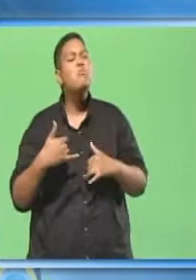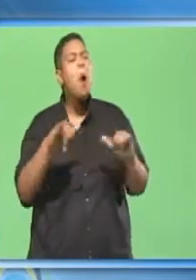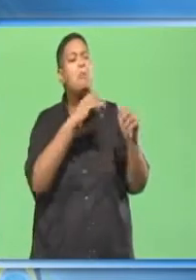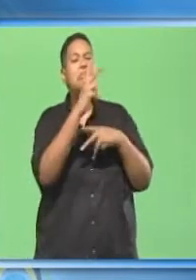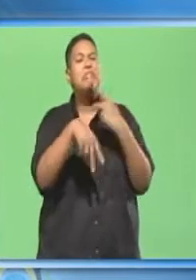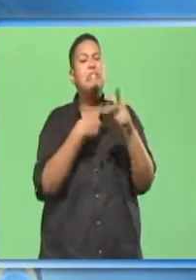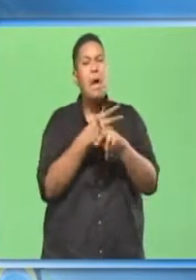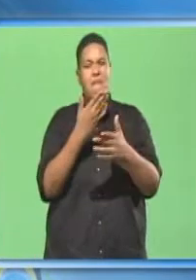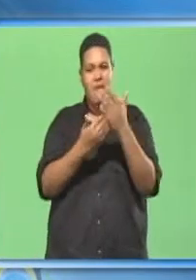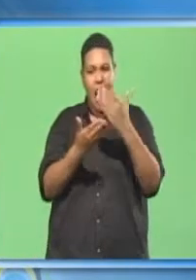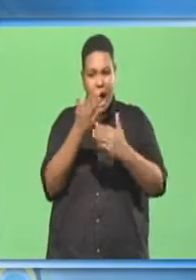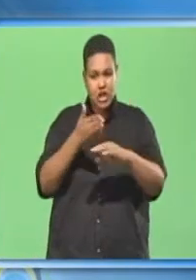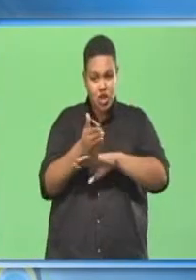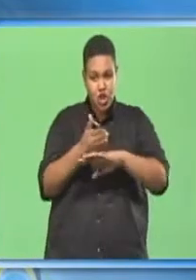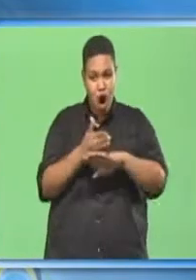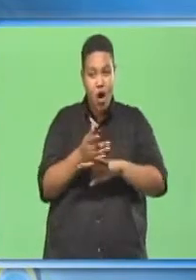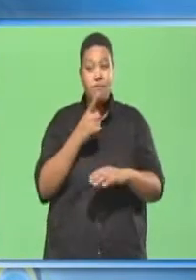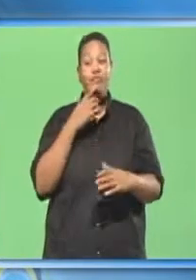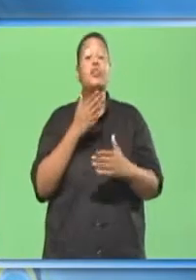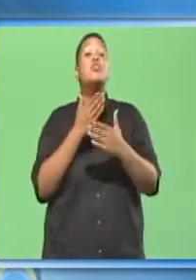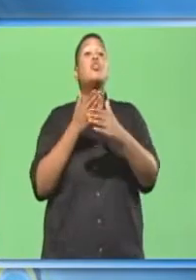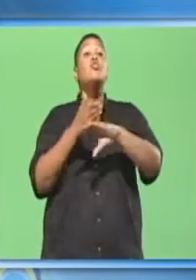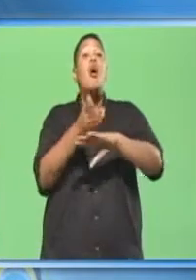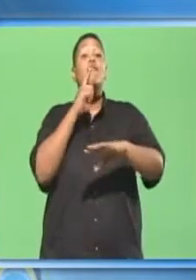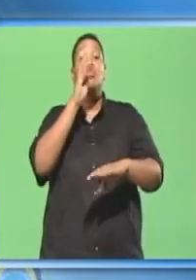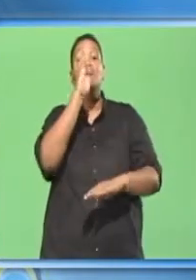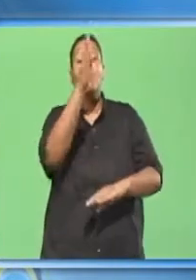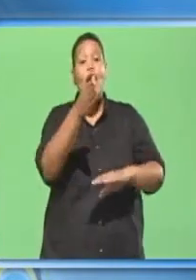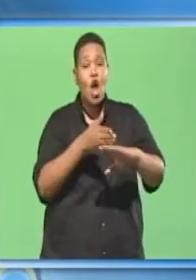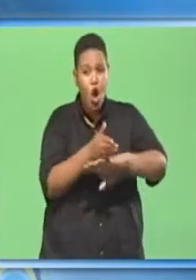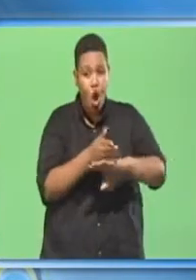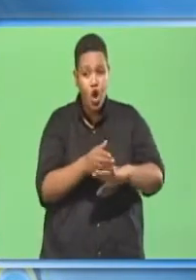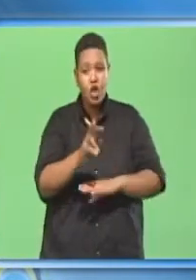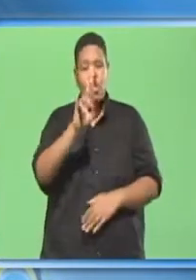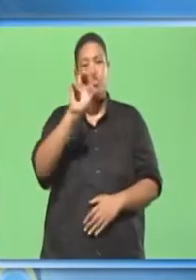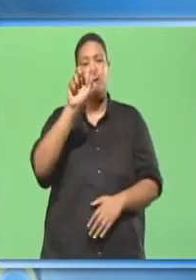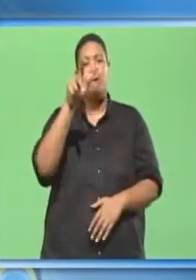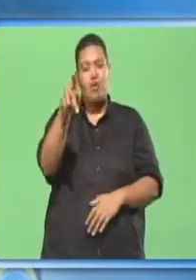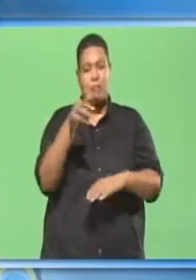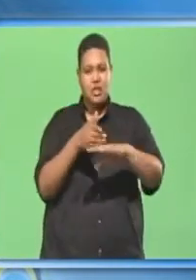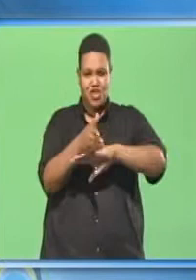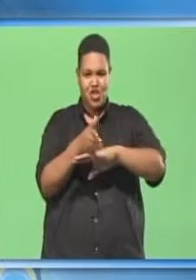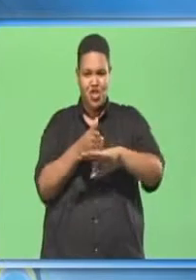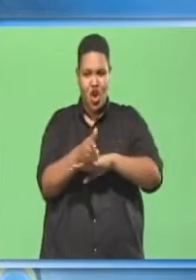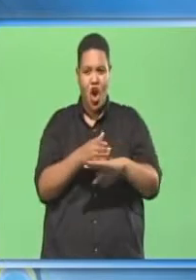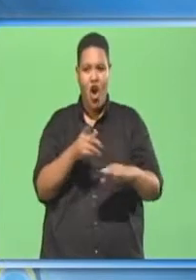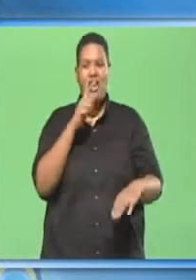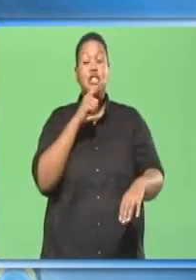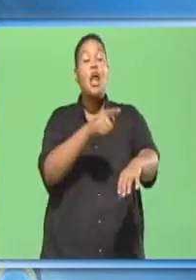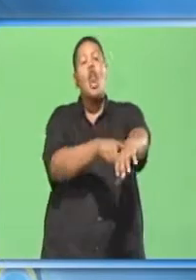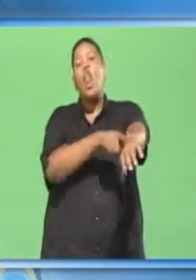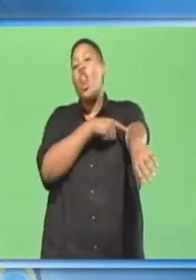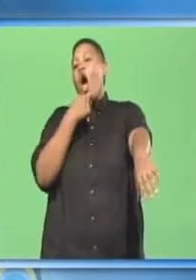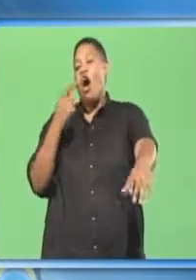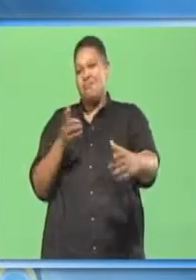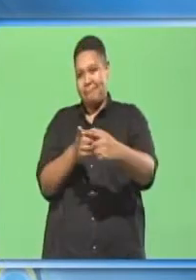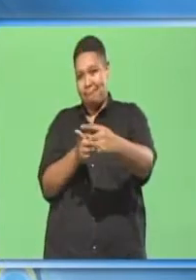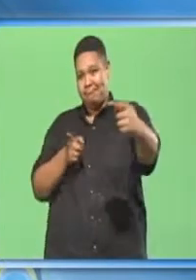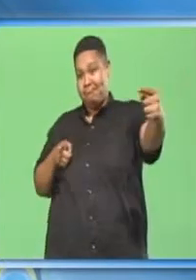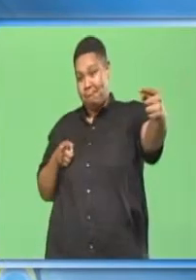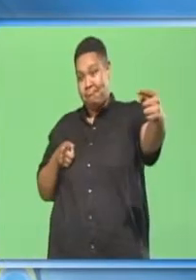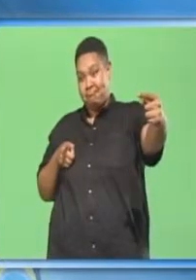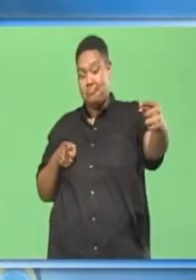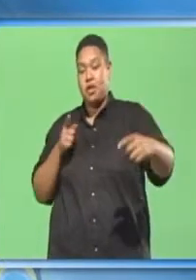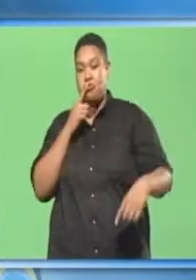saws. Saws for cutting straight. The rip saw. The rip saw is the longest hand saw, with its